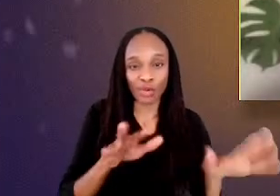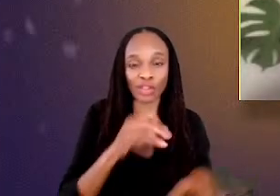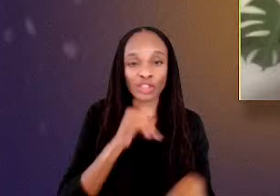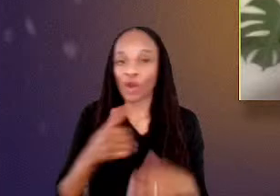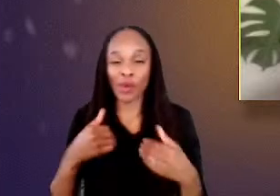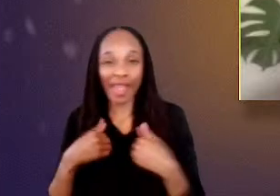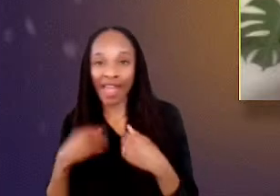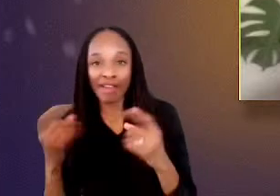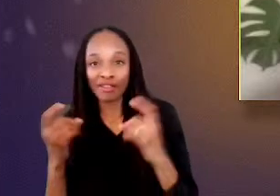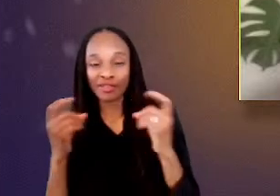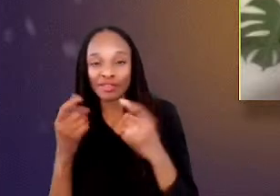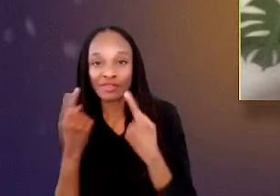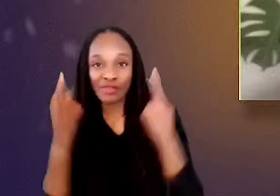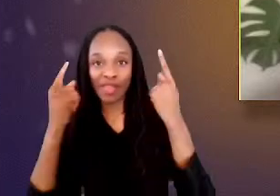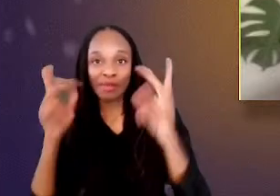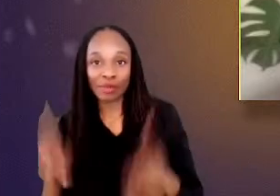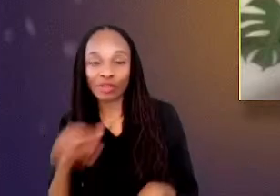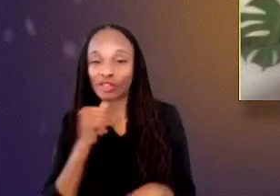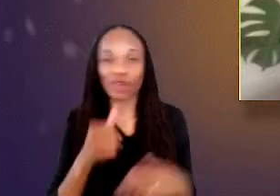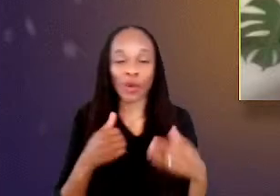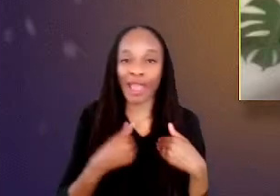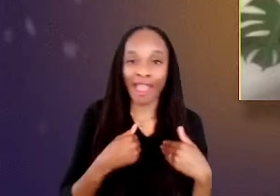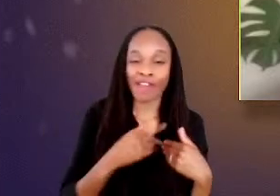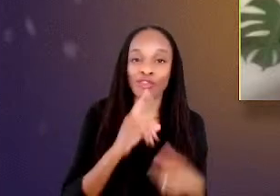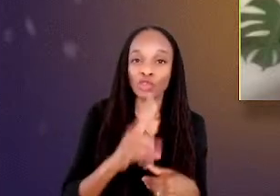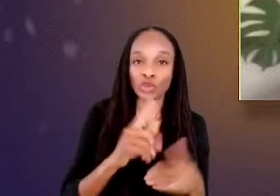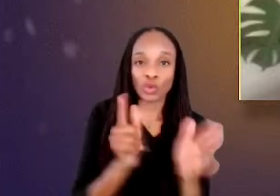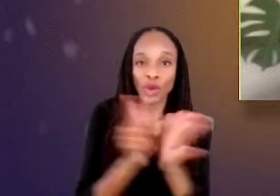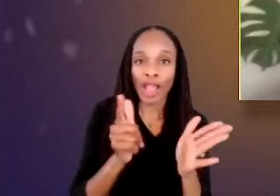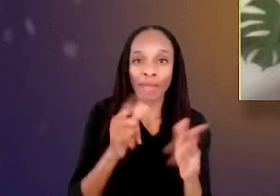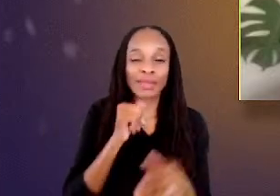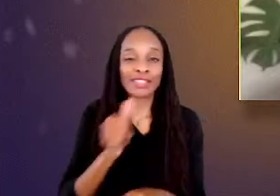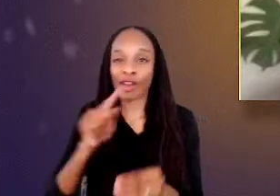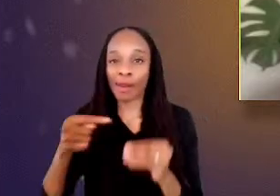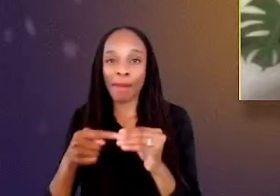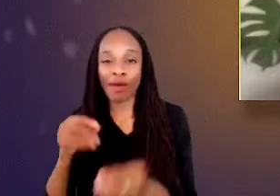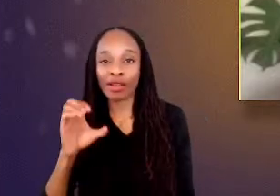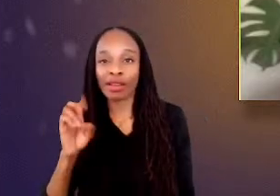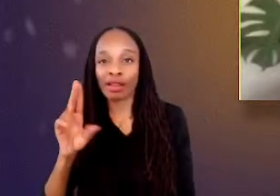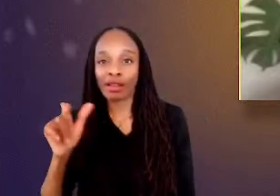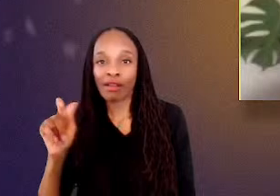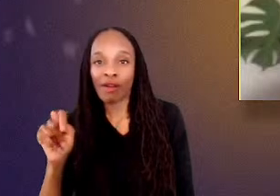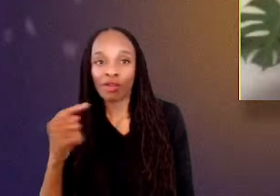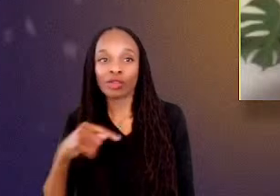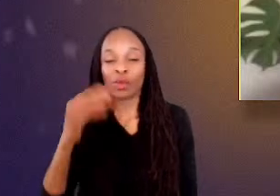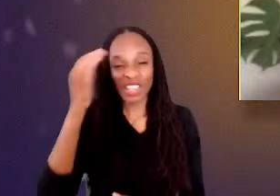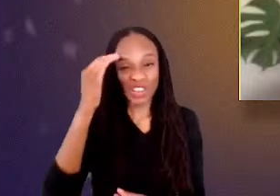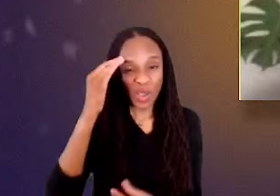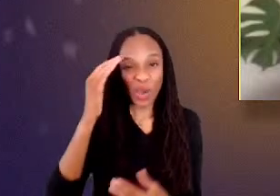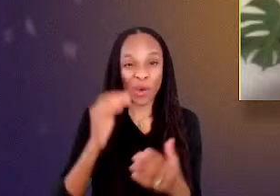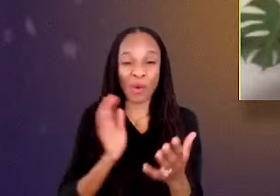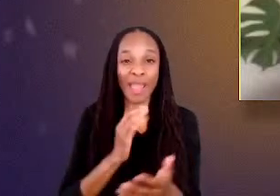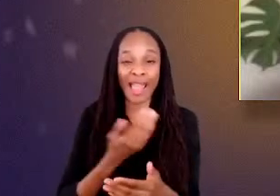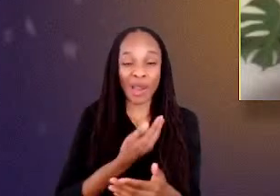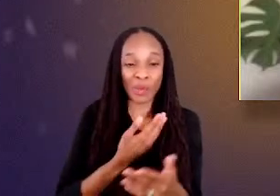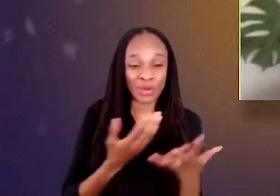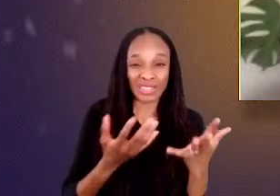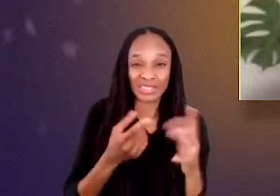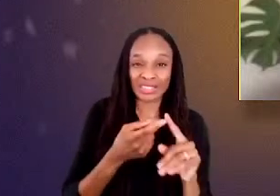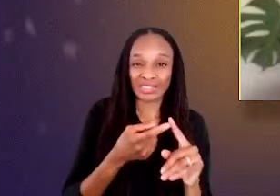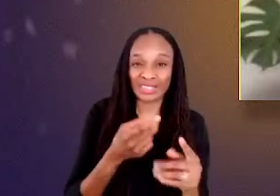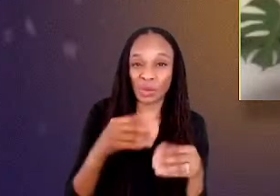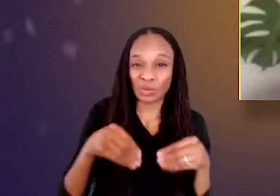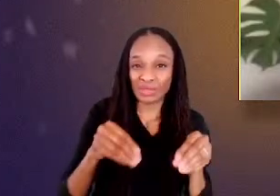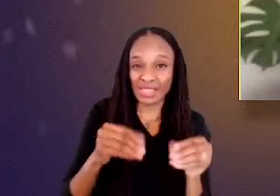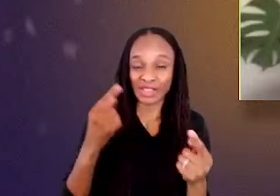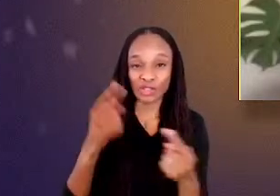don't have true crime and it's not about a cult. So we know that our like needle to thread to sales directly is going to be very small. And we're